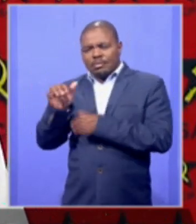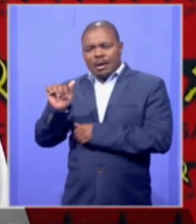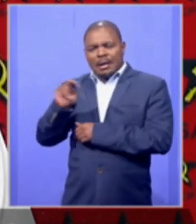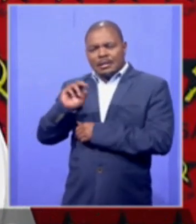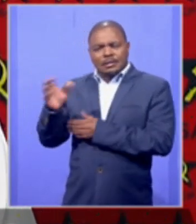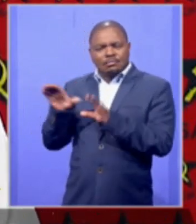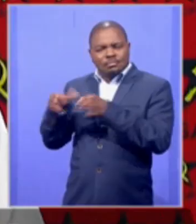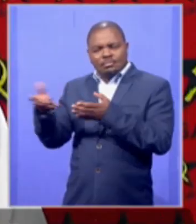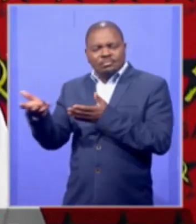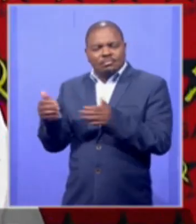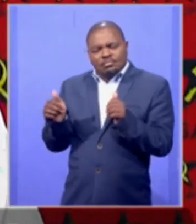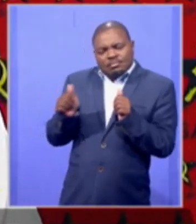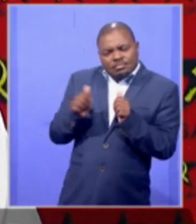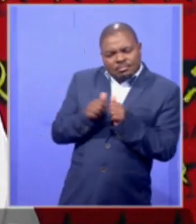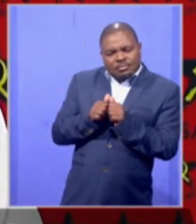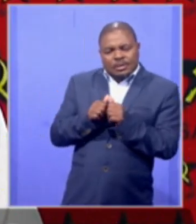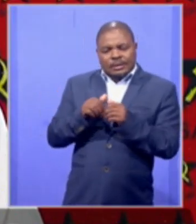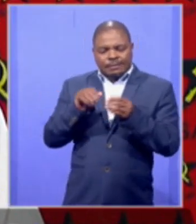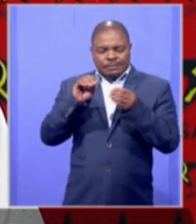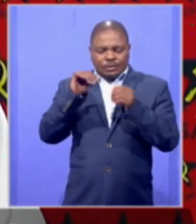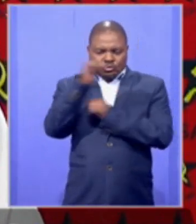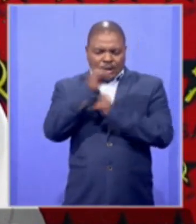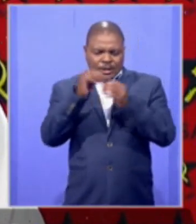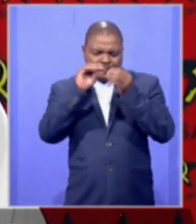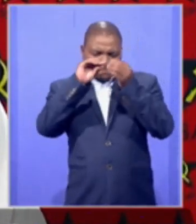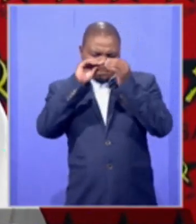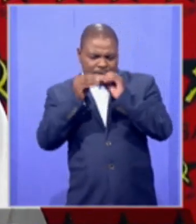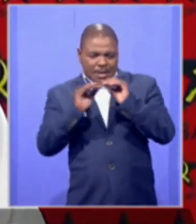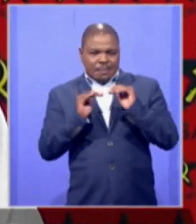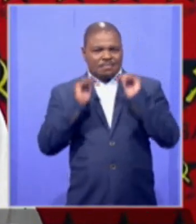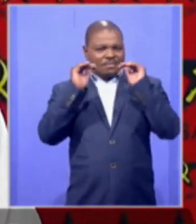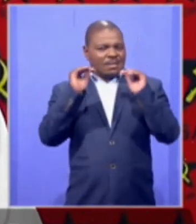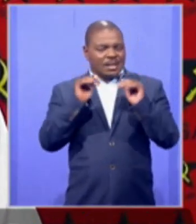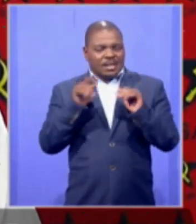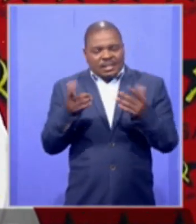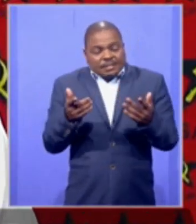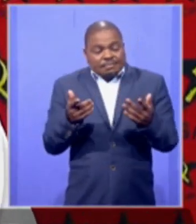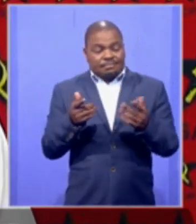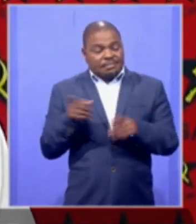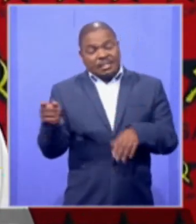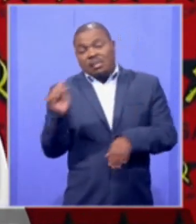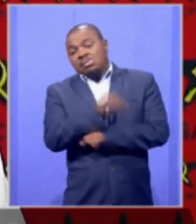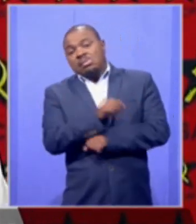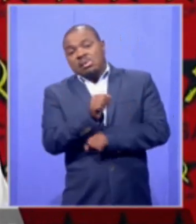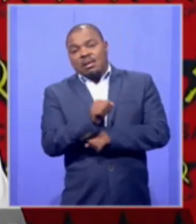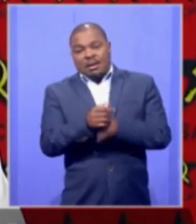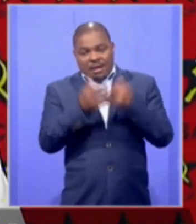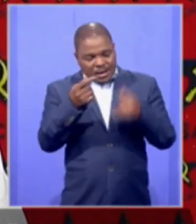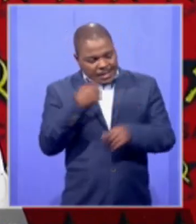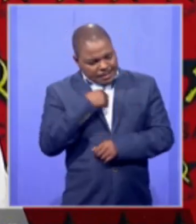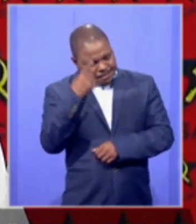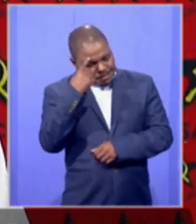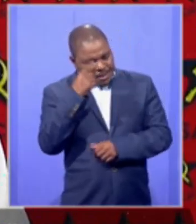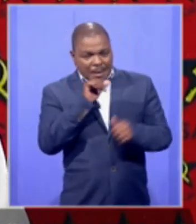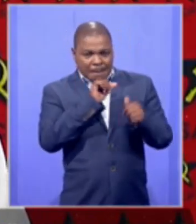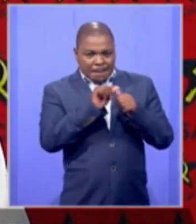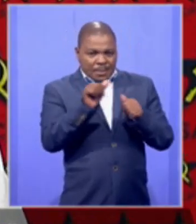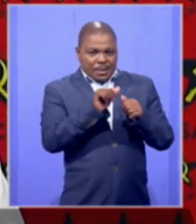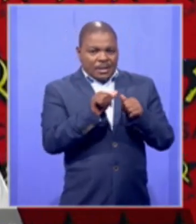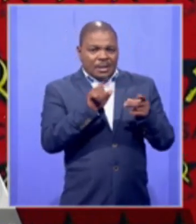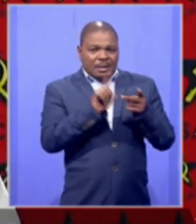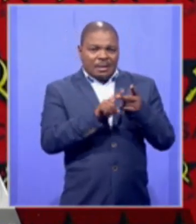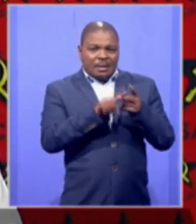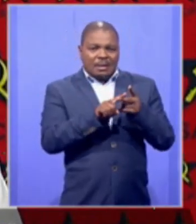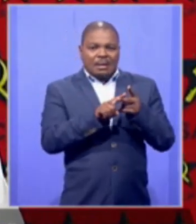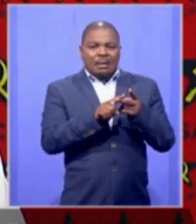gore alliance e reconfiguriwe mare ga e batse sentle re bone ga jana ngwago ya ka no simolla go ile go nna le